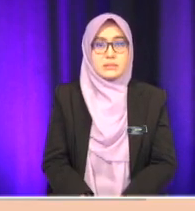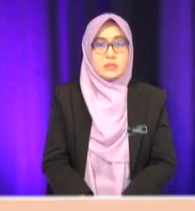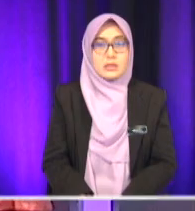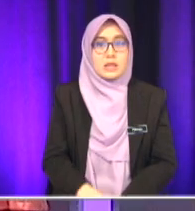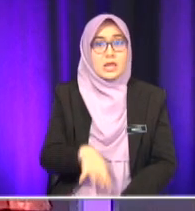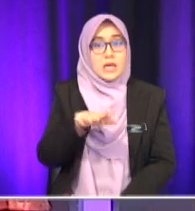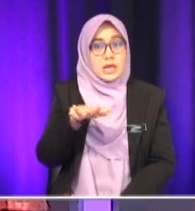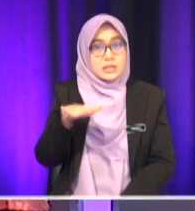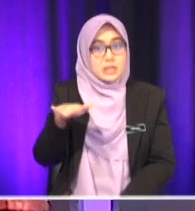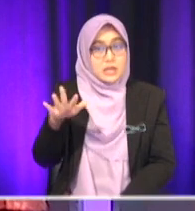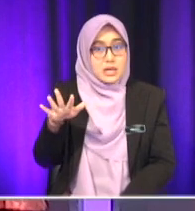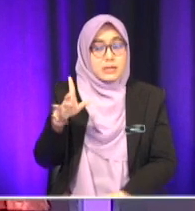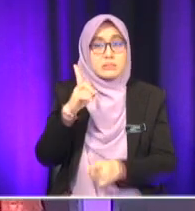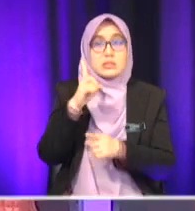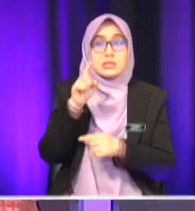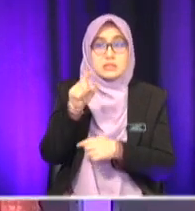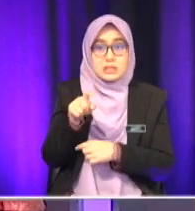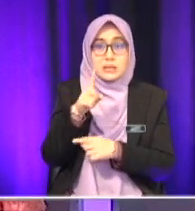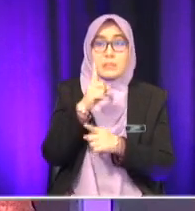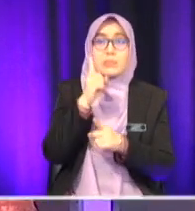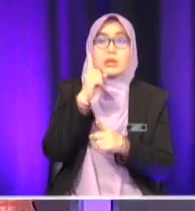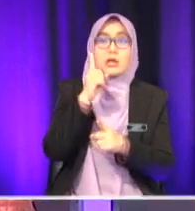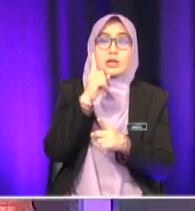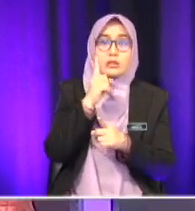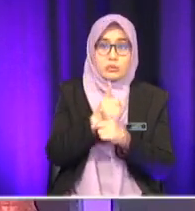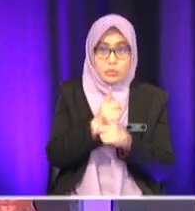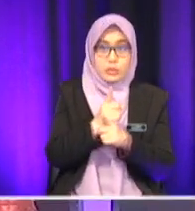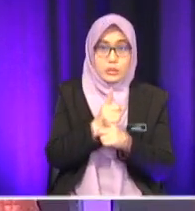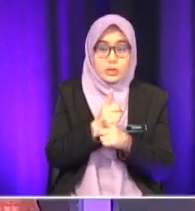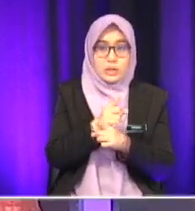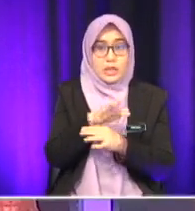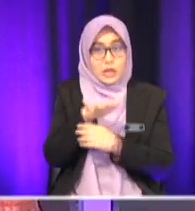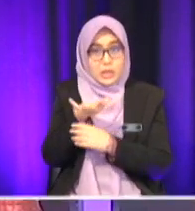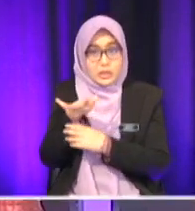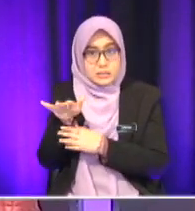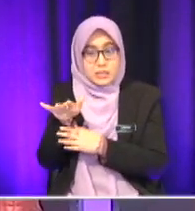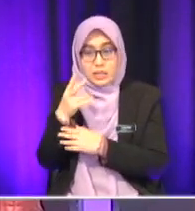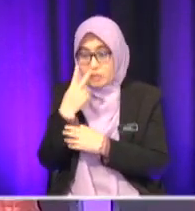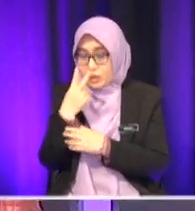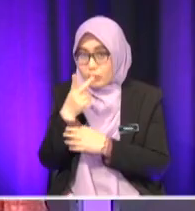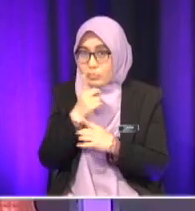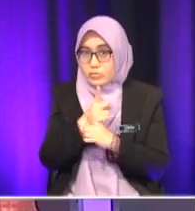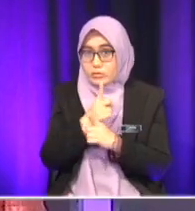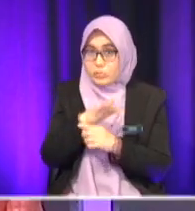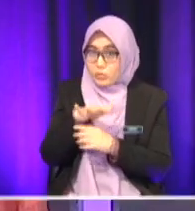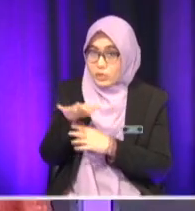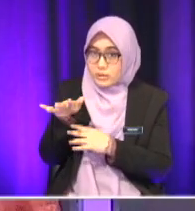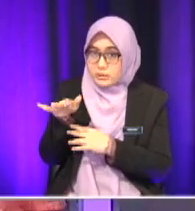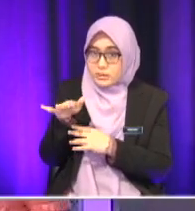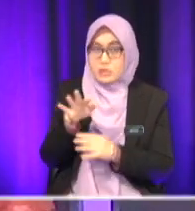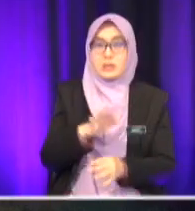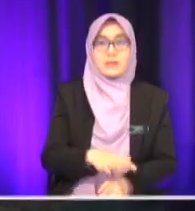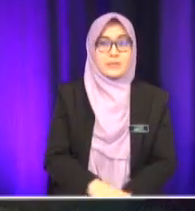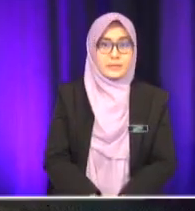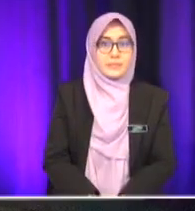accurate. Okay? Accurate spelling. Okay. So meaning here is you copy and paste from the text